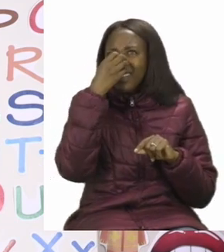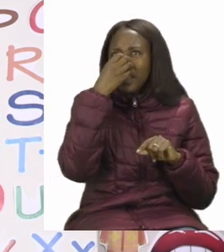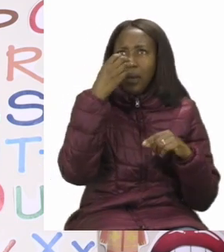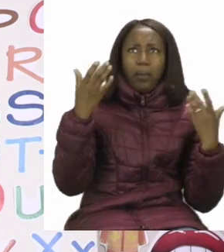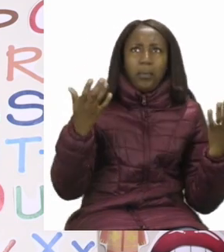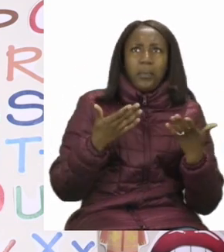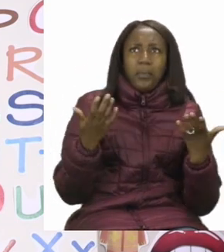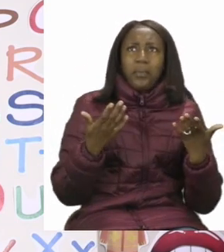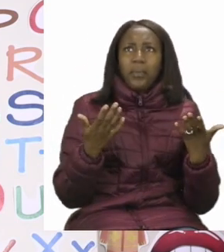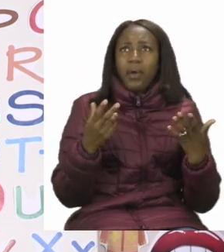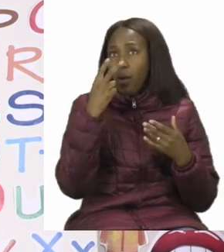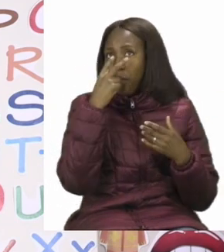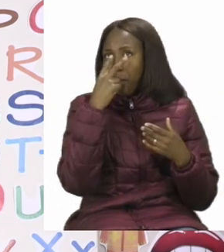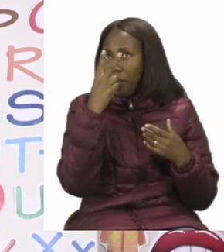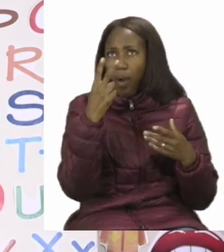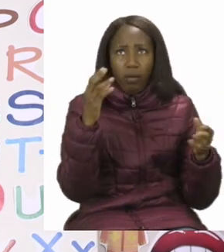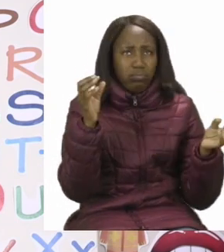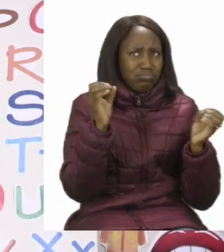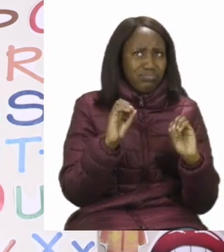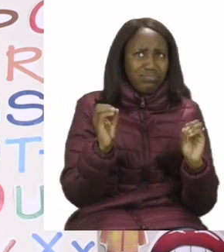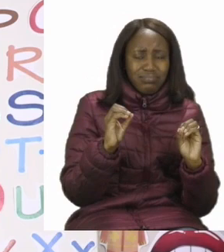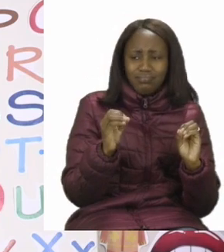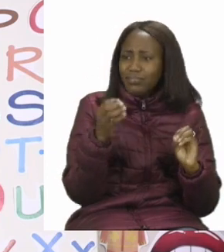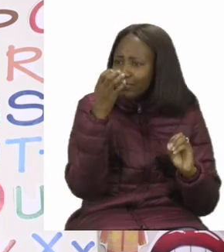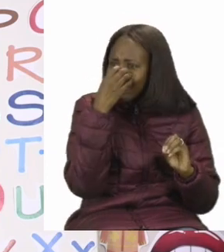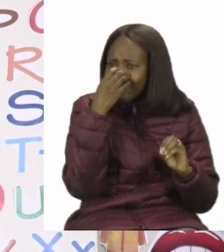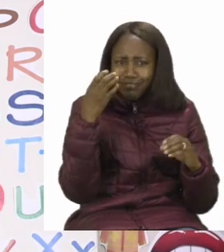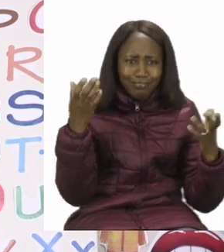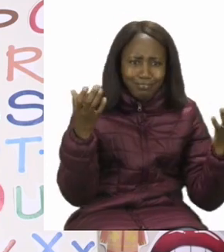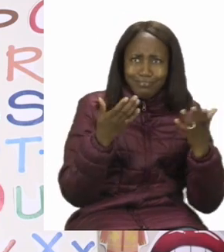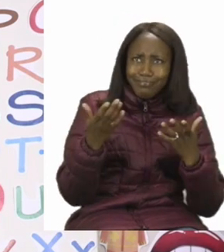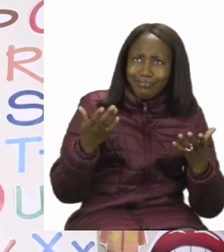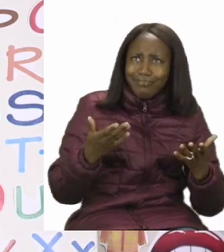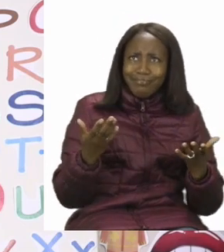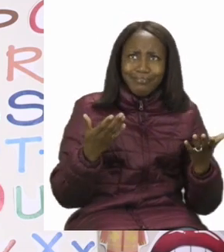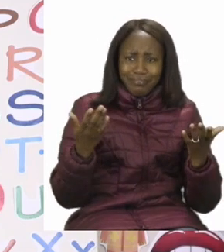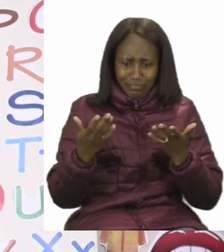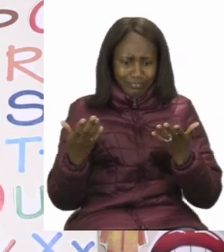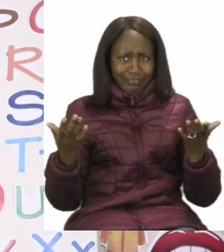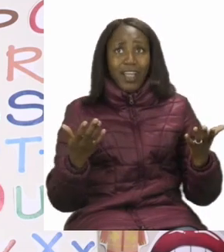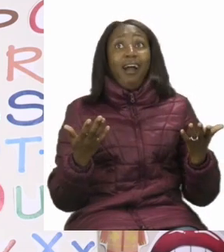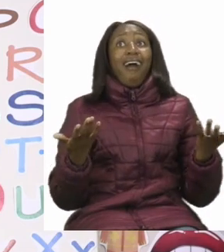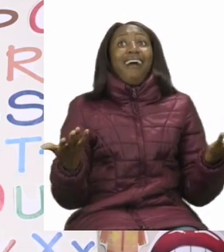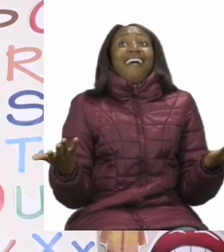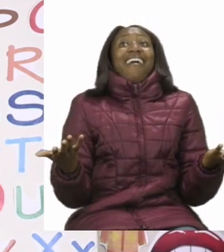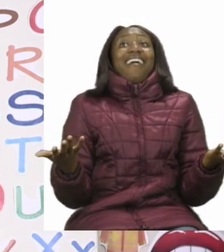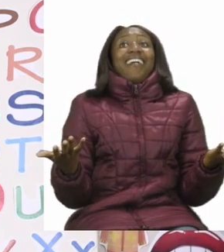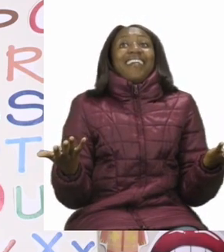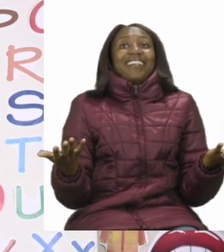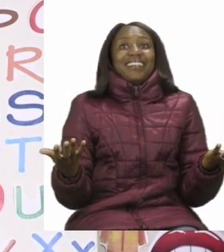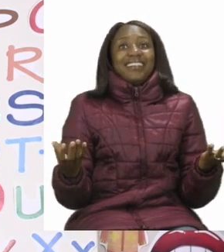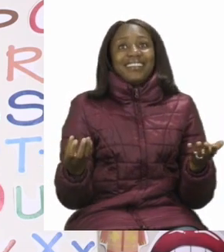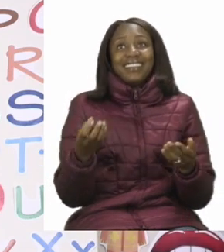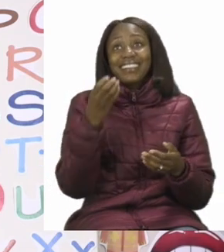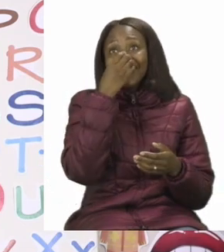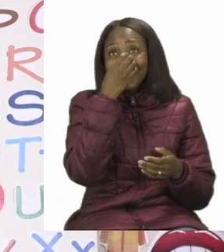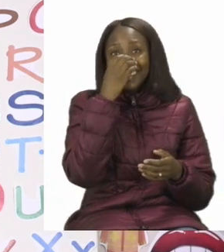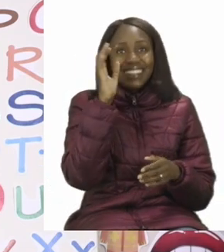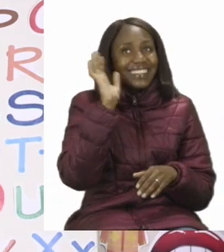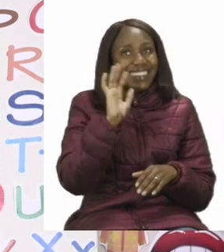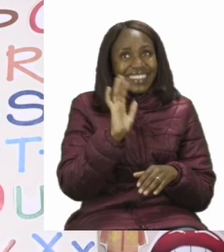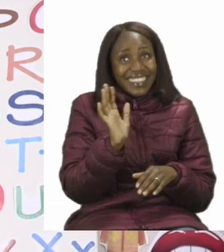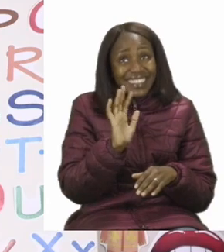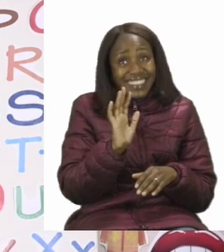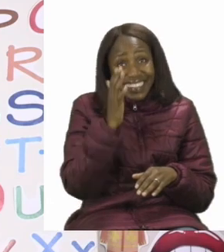him the whole day. Zoshi, where are you? Oh, there he is.